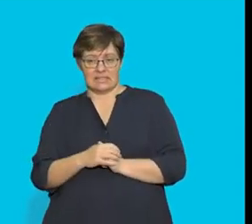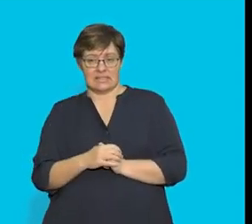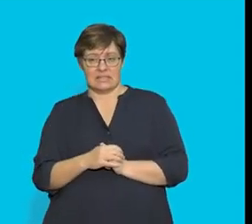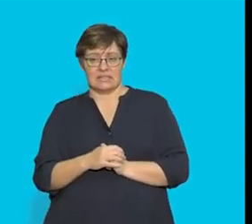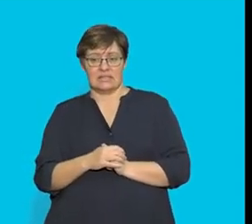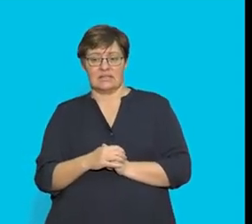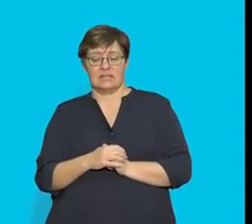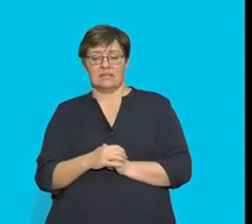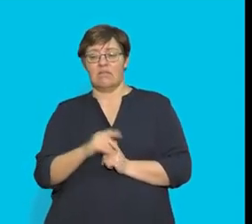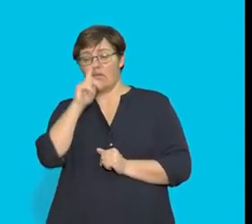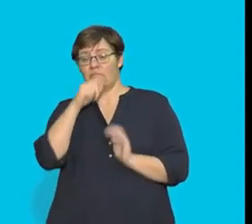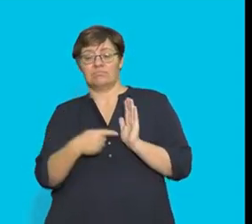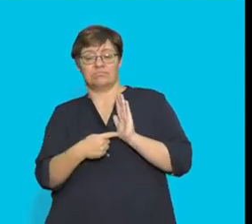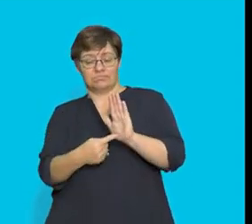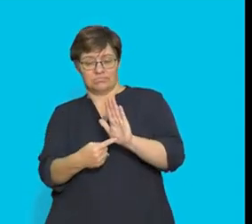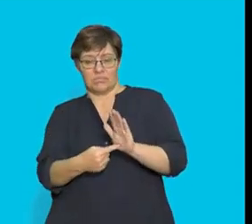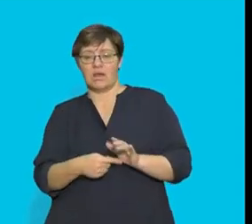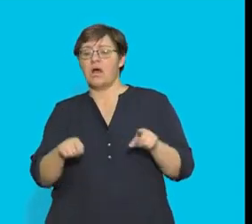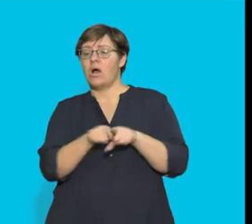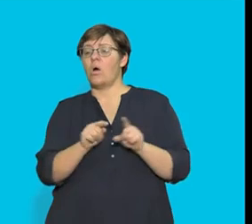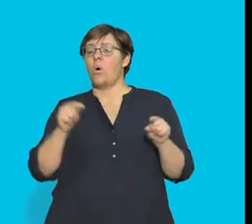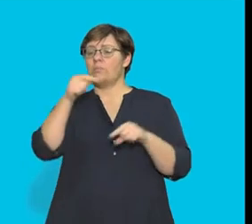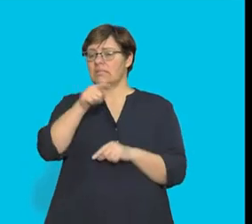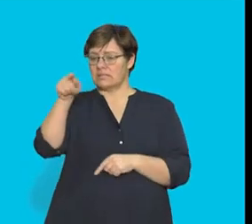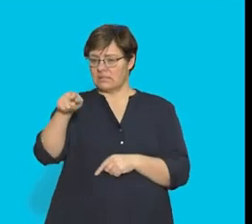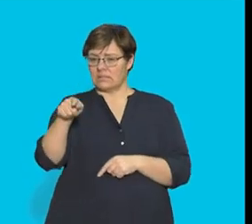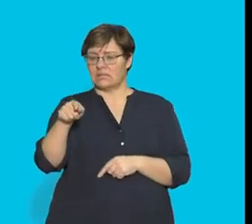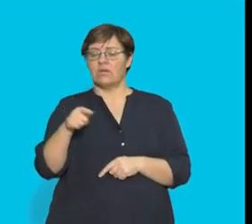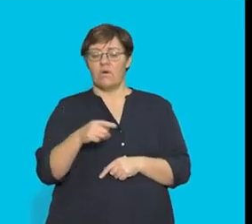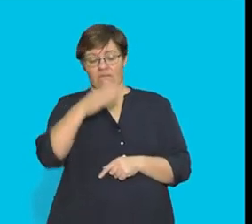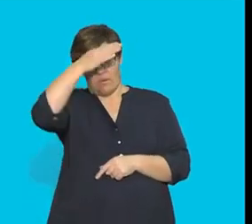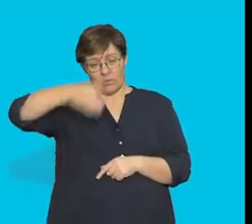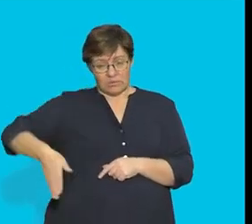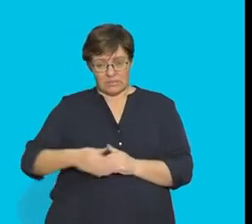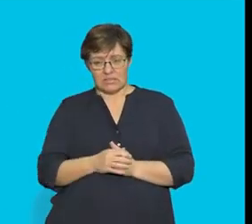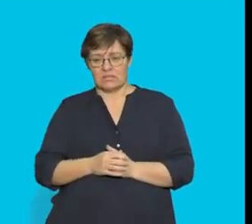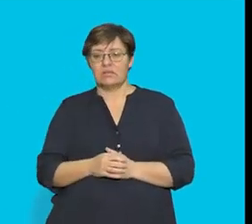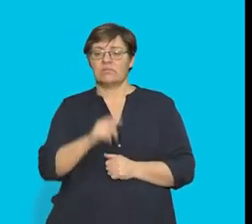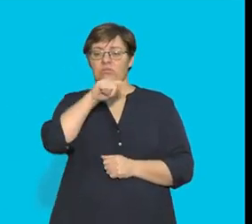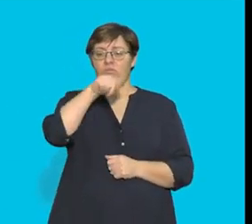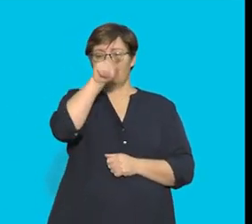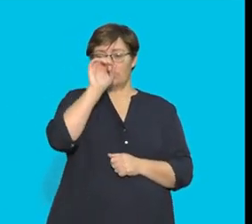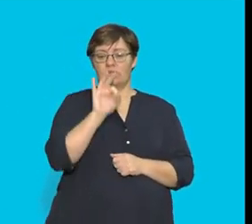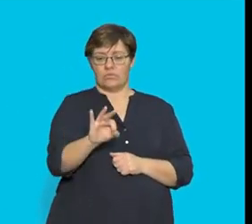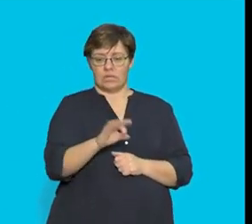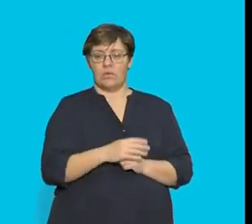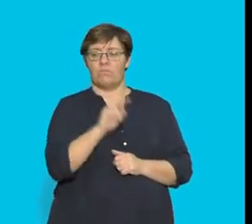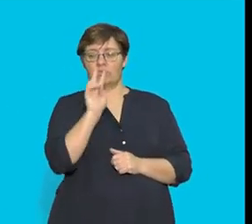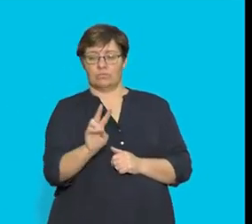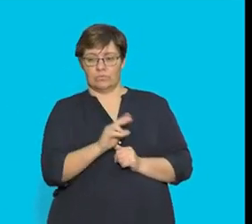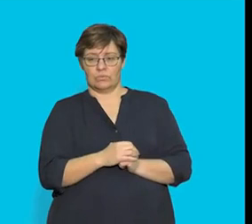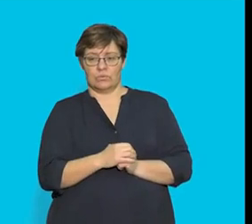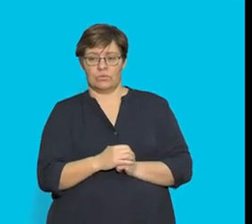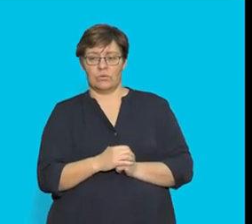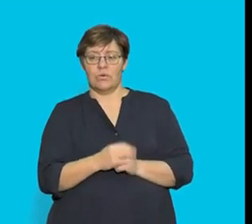over this, and sine of 60, if you look at your diagram, is going to equal to opposite over hypotenuse. So it's going to be root 3